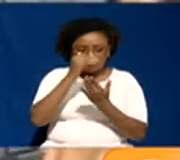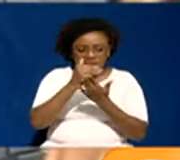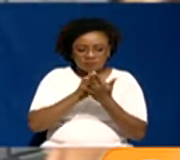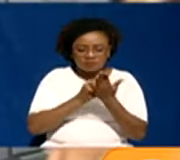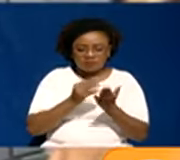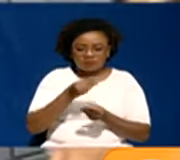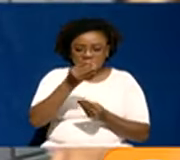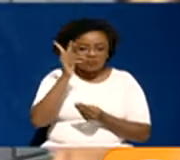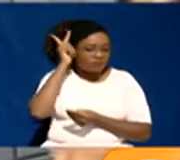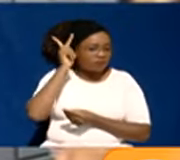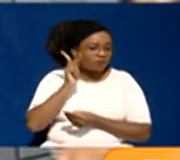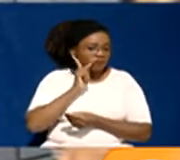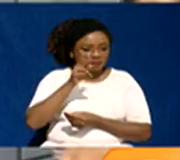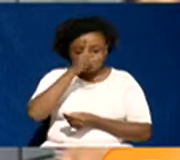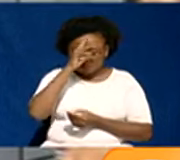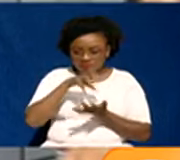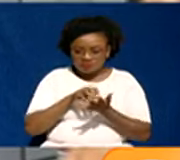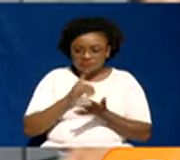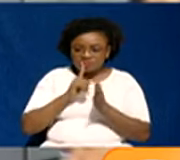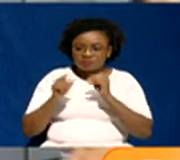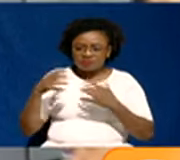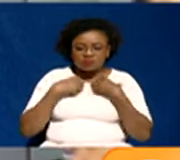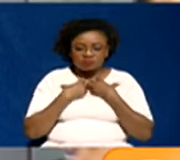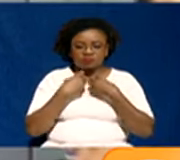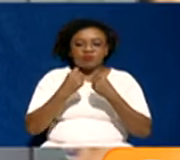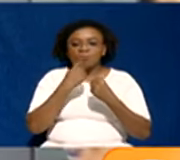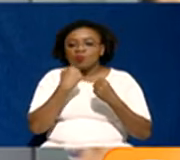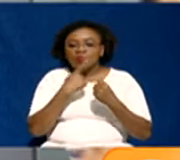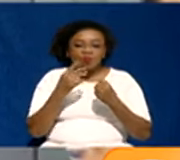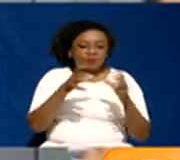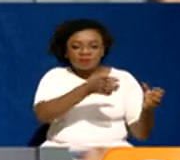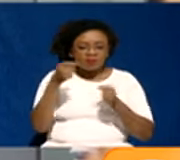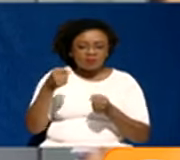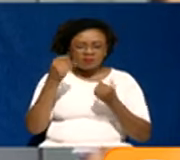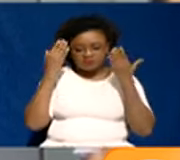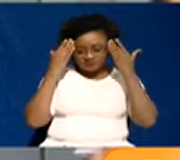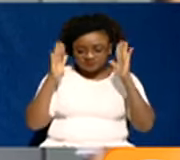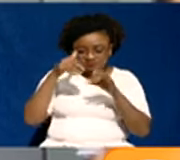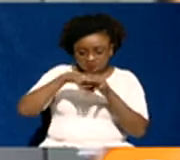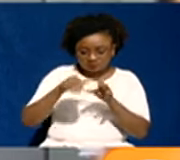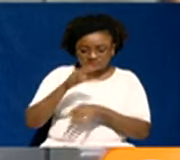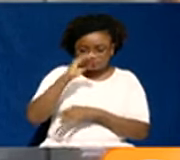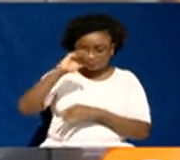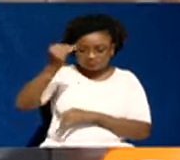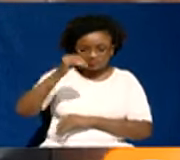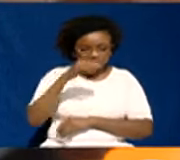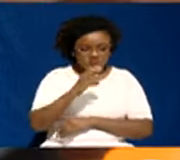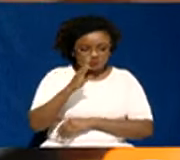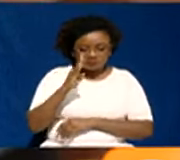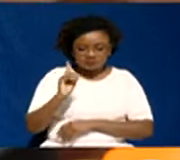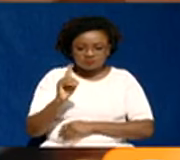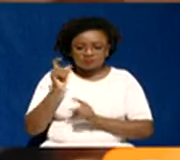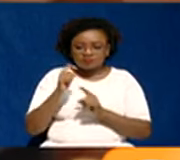police station claiming that he was abducted by unknown persons within Nairobi CBD on March